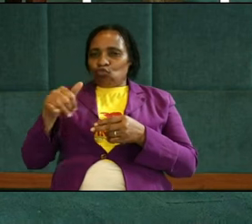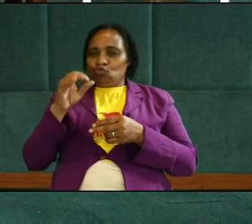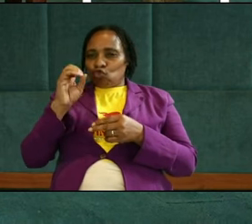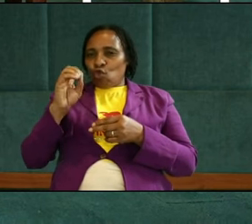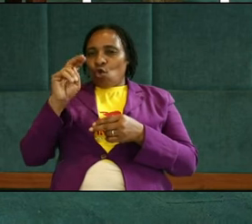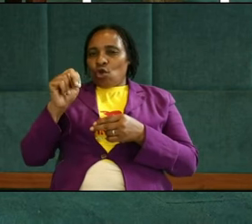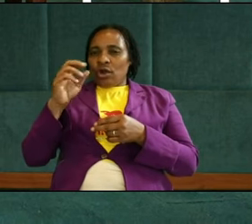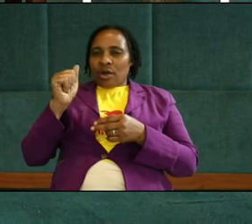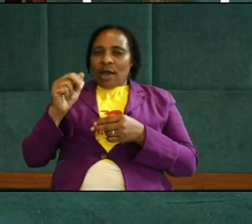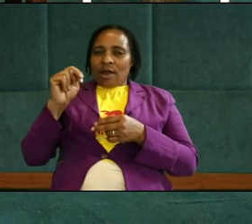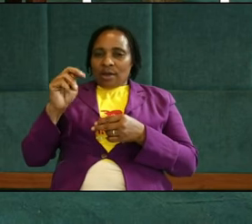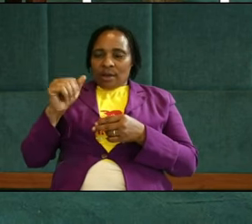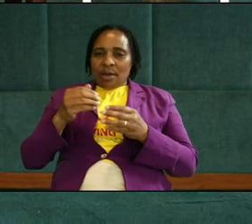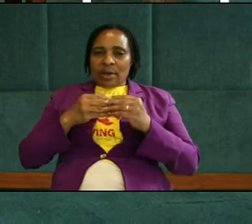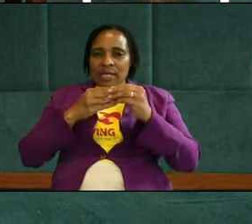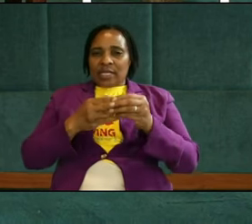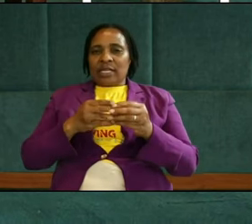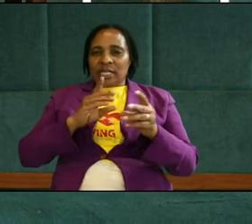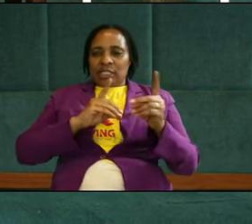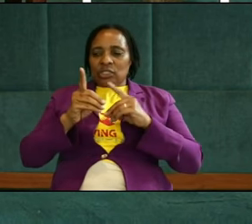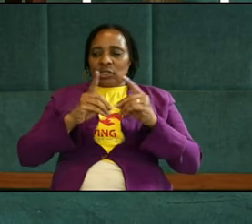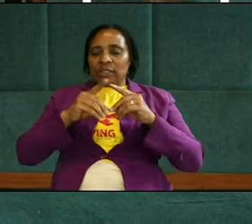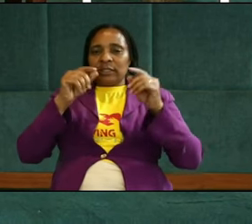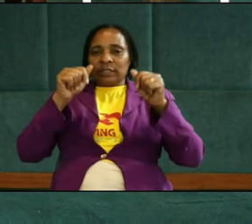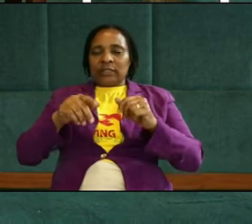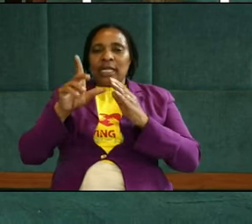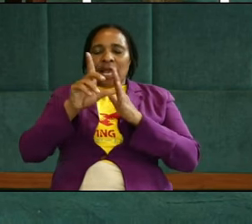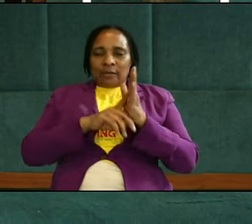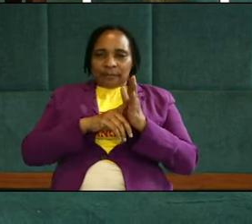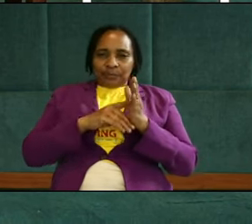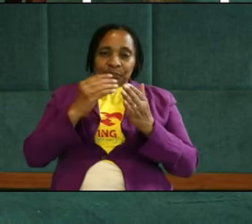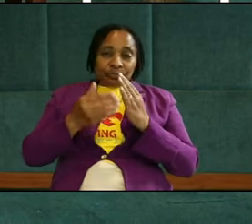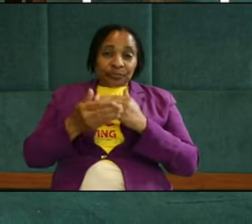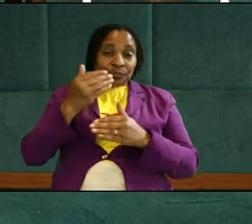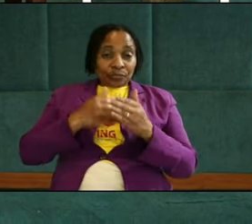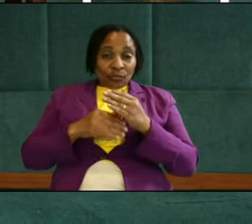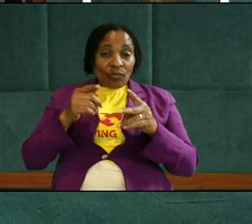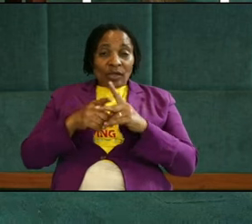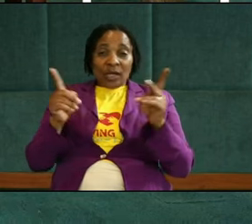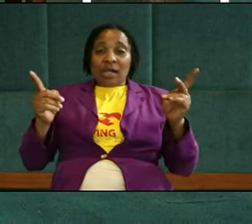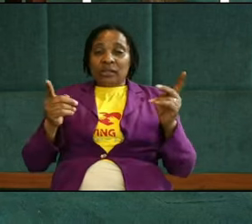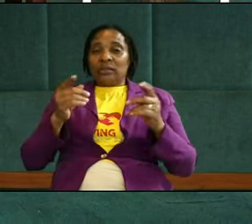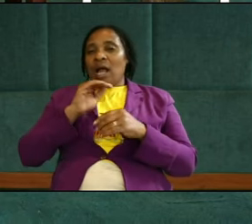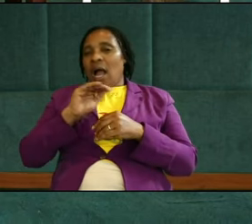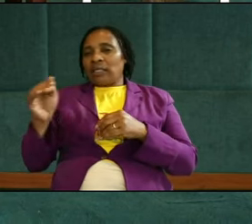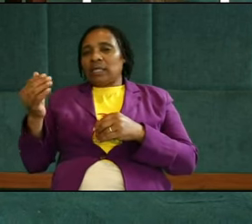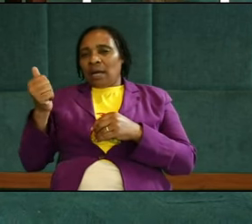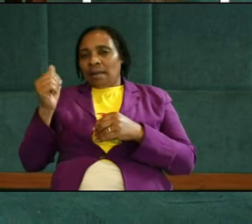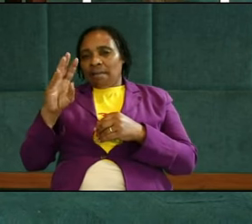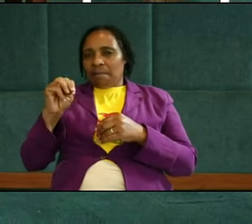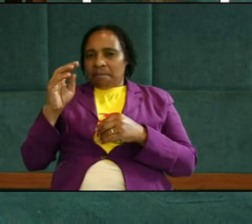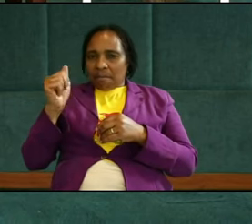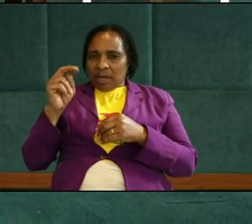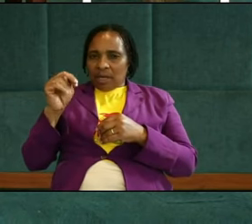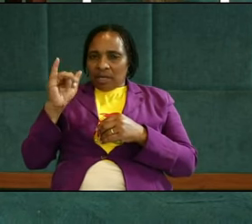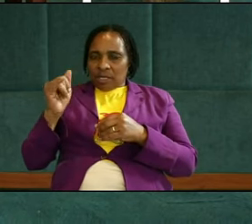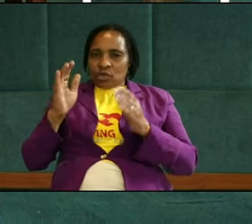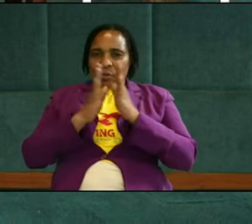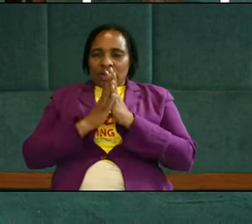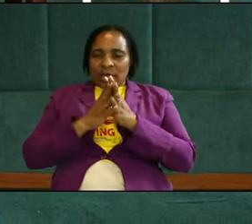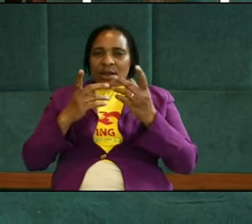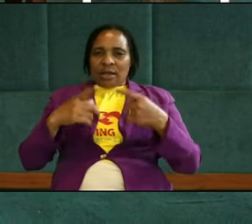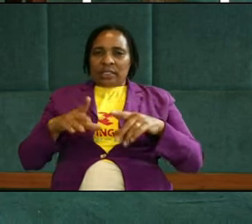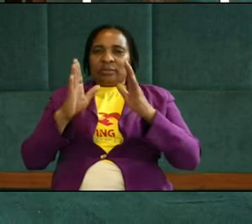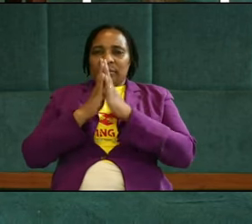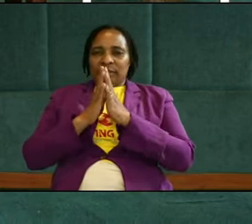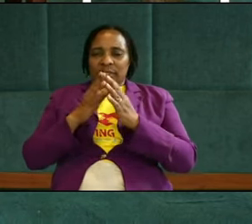be leading the discussion in this lesson. But before we begin, I'd like to ask Amani to pray with us. Let's